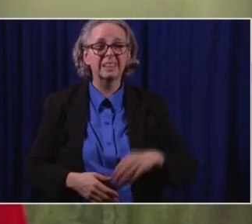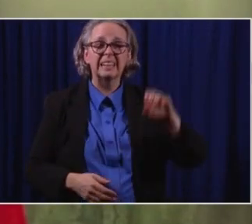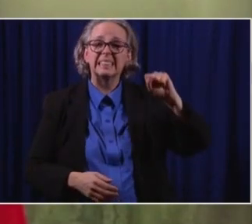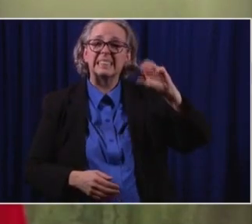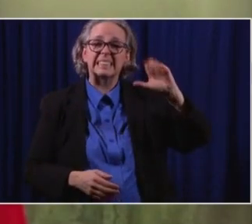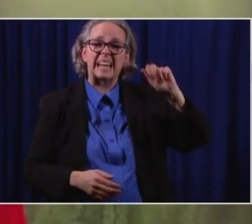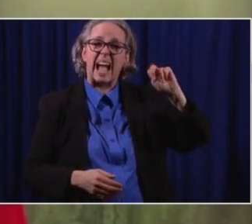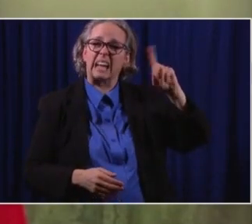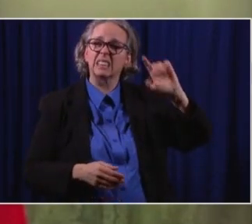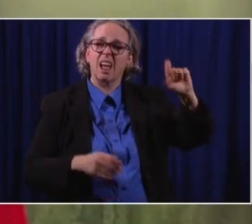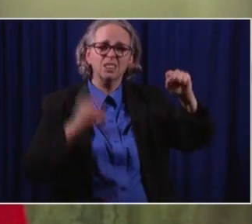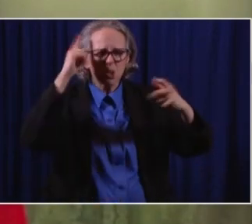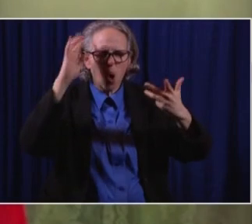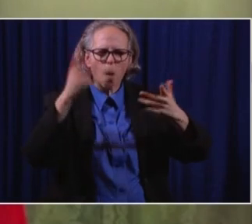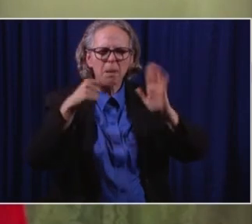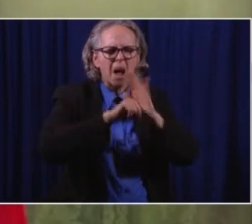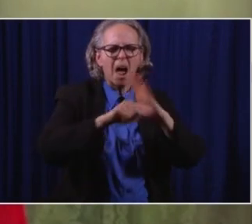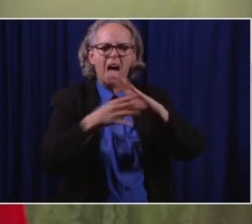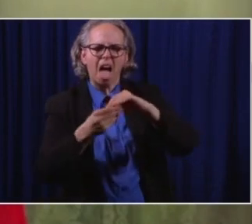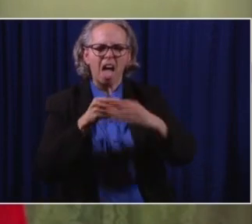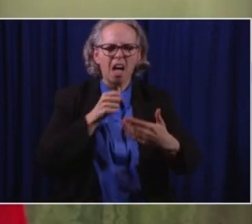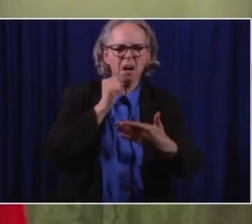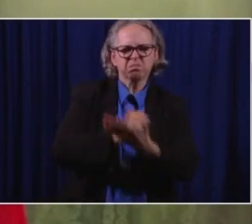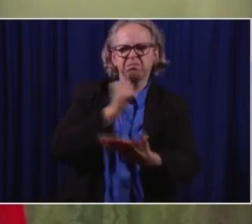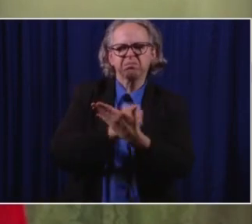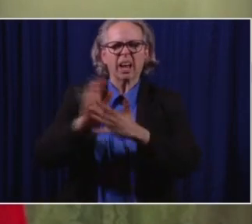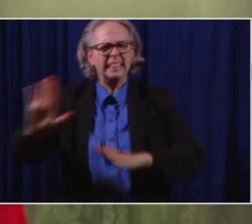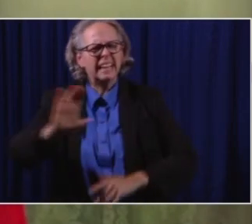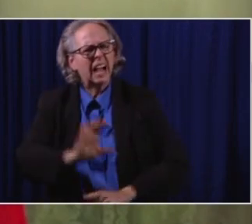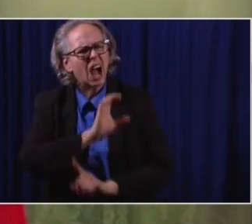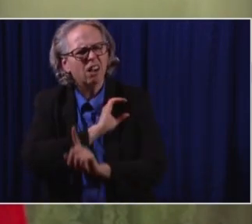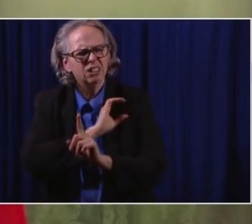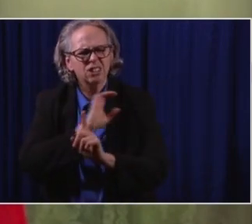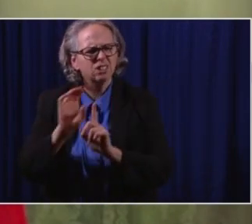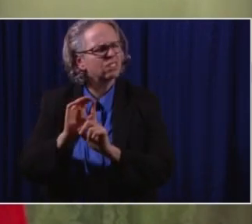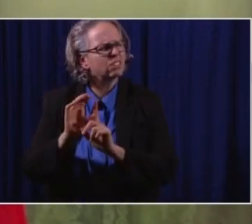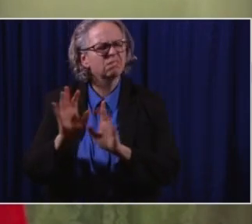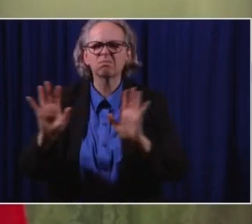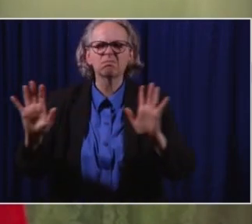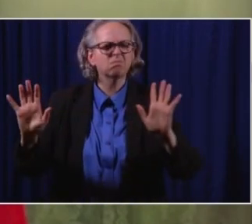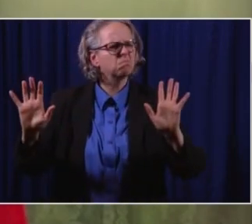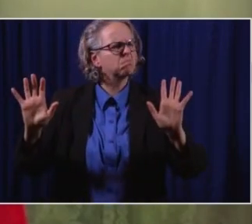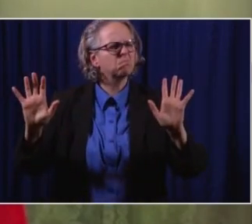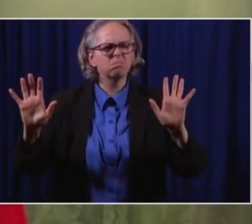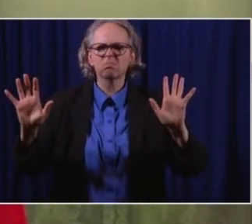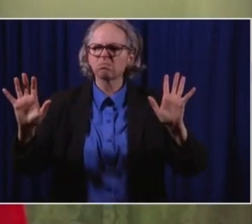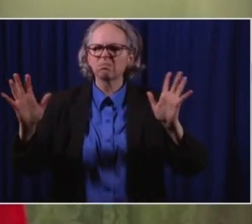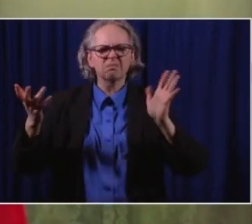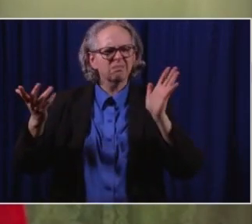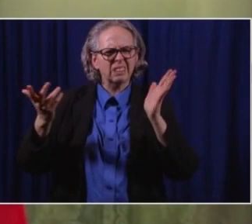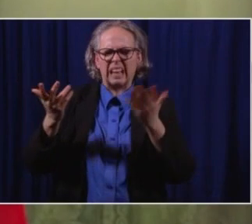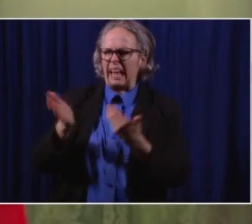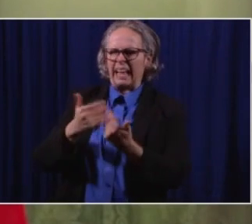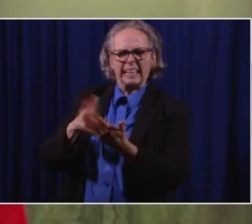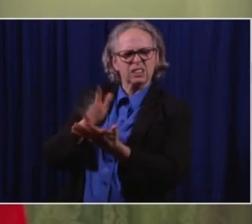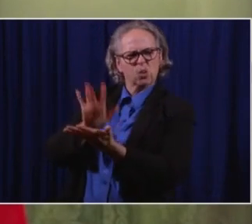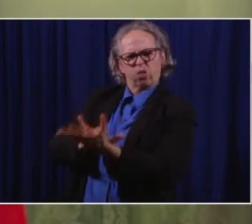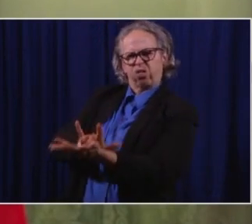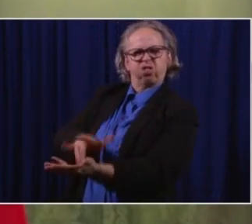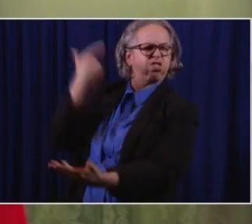character. That he was amiable to the point of weakness, that he lacked vigilance, and that he permitted himself unfit associates cannot be denied.